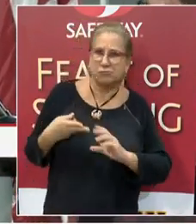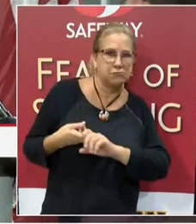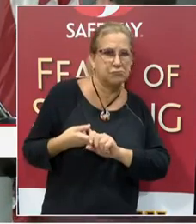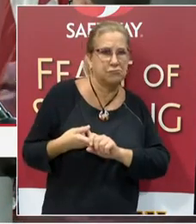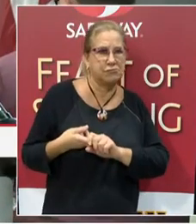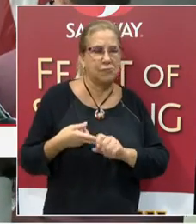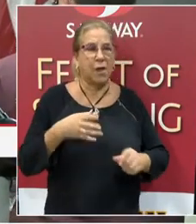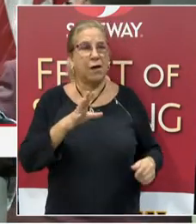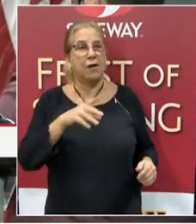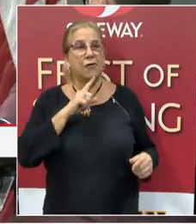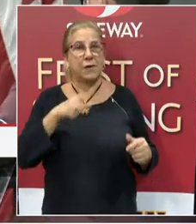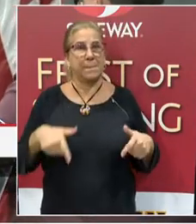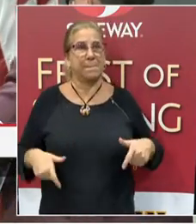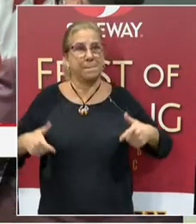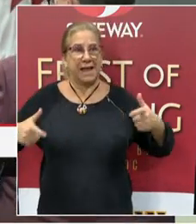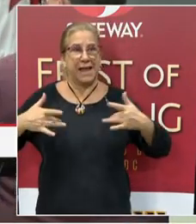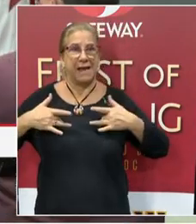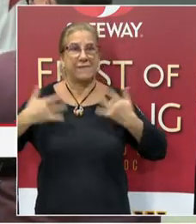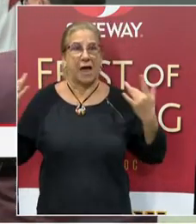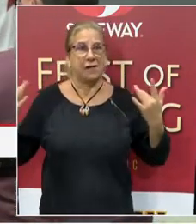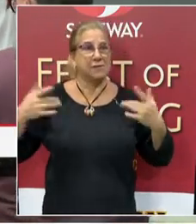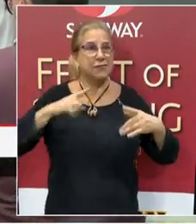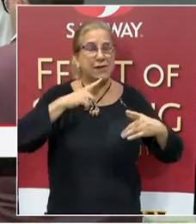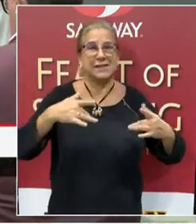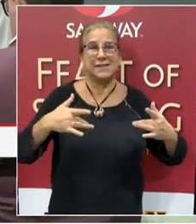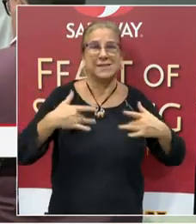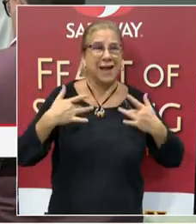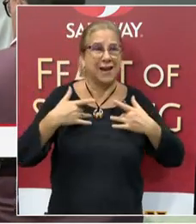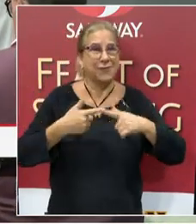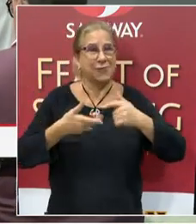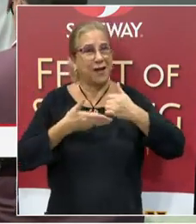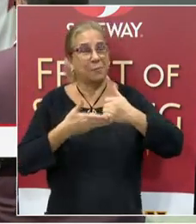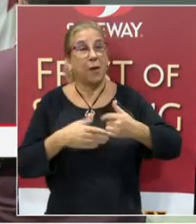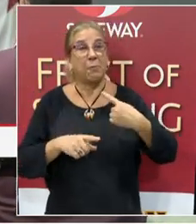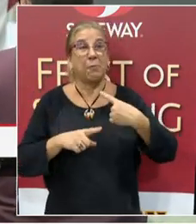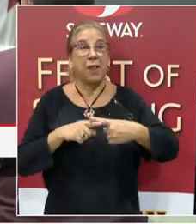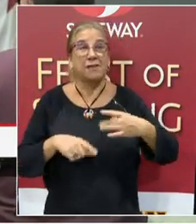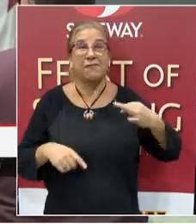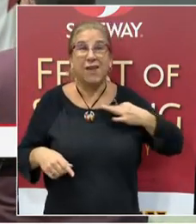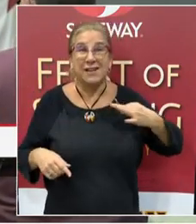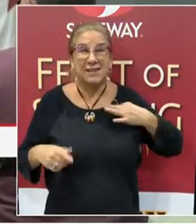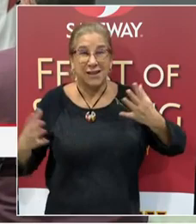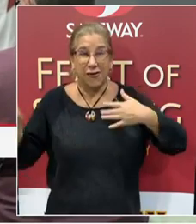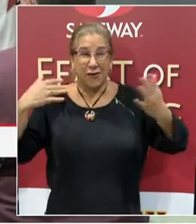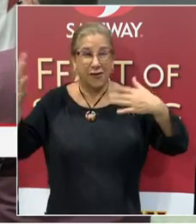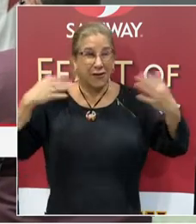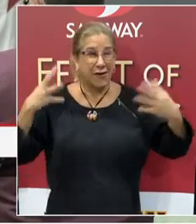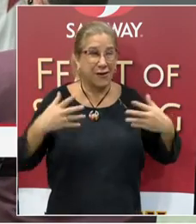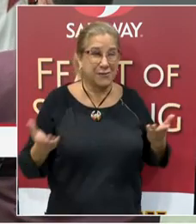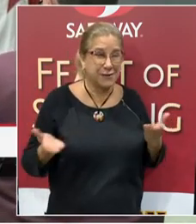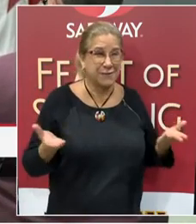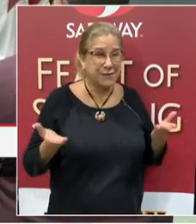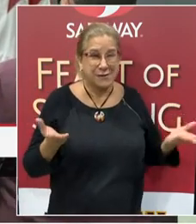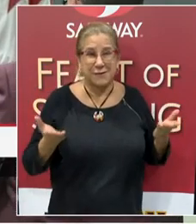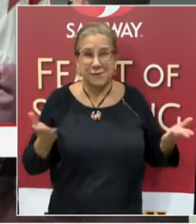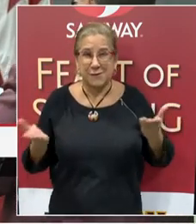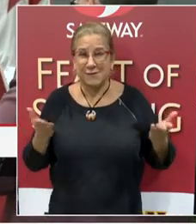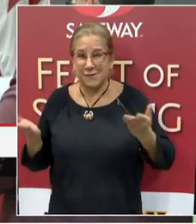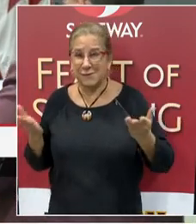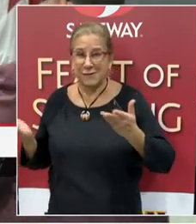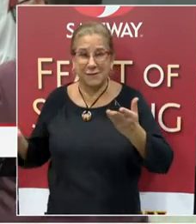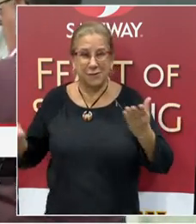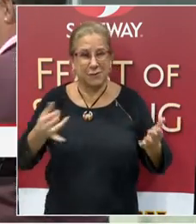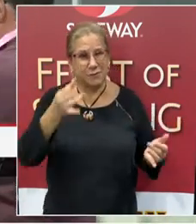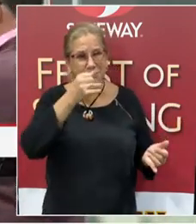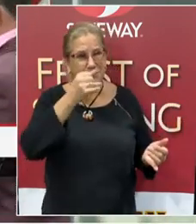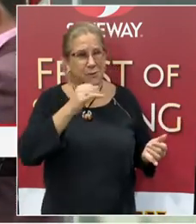the volunteers who are here to serve today, and thank them very much. We also understand through our year-round ministry